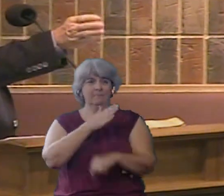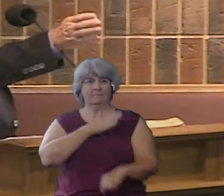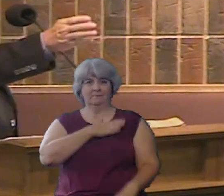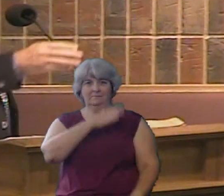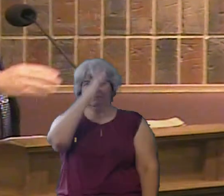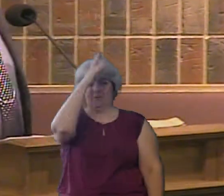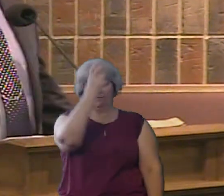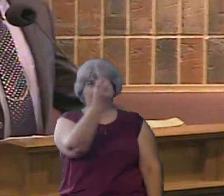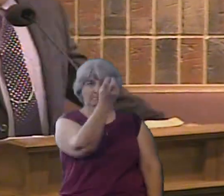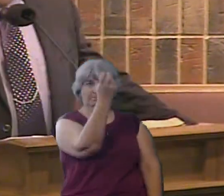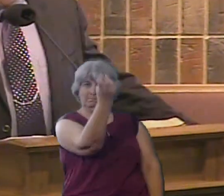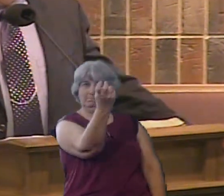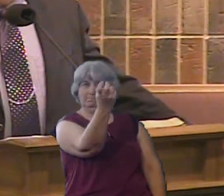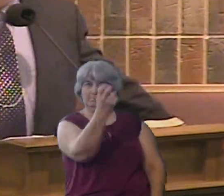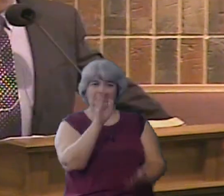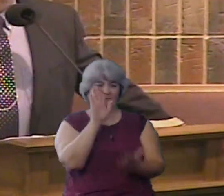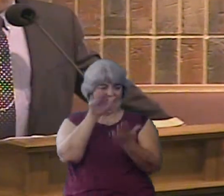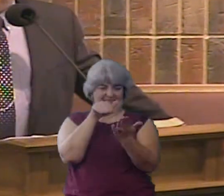in the wheelchair.